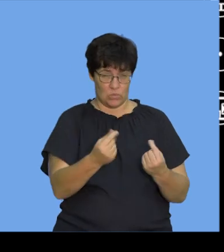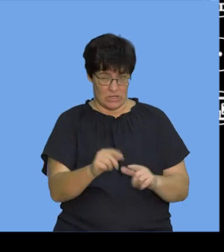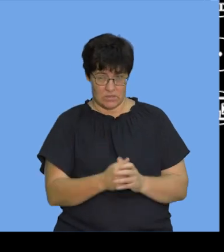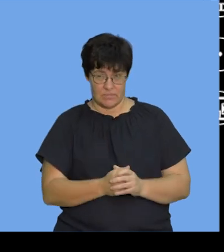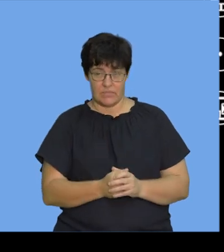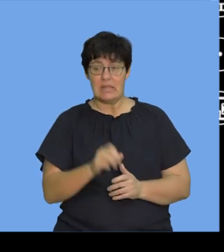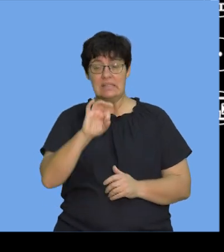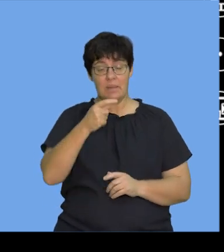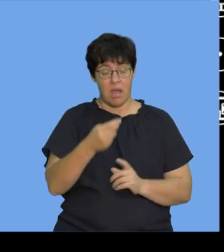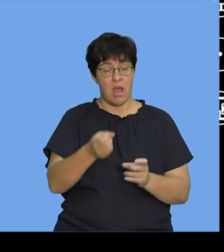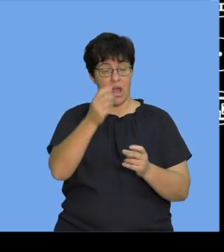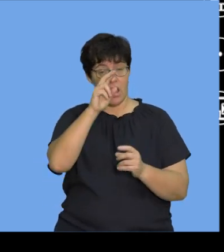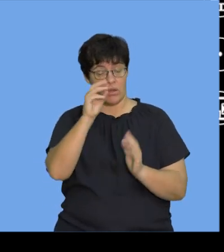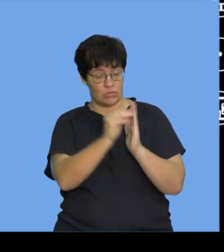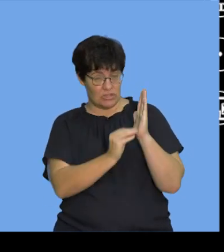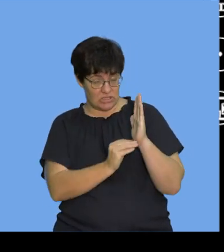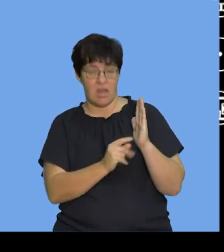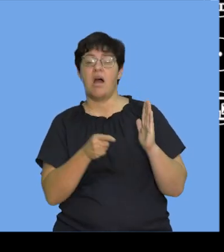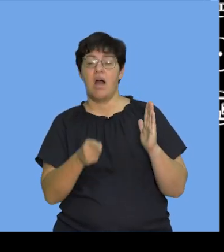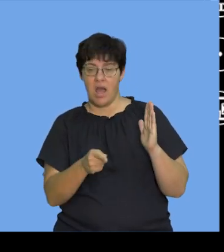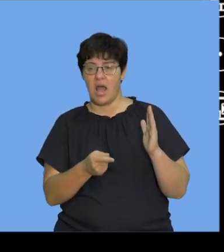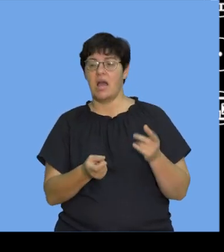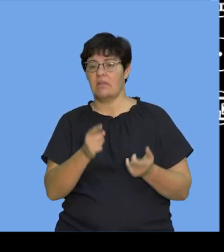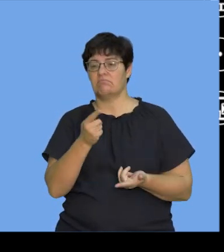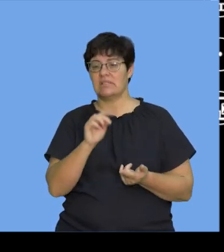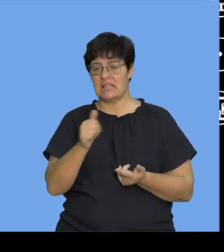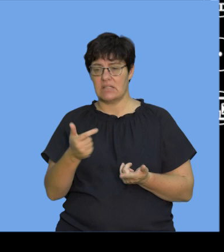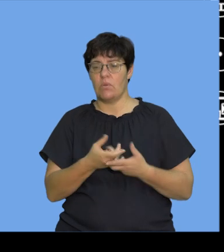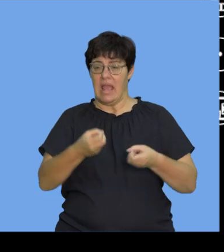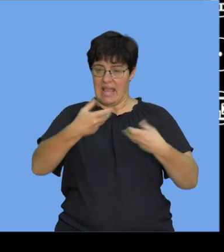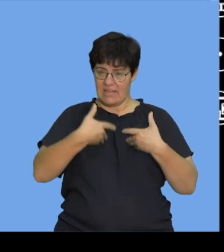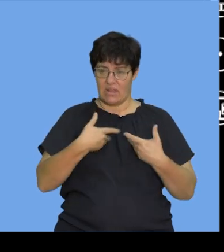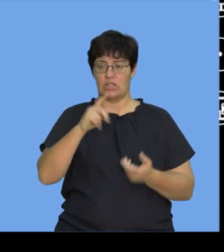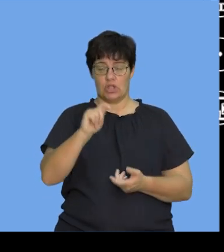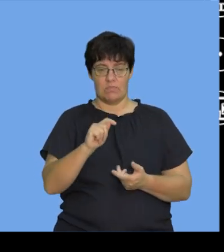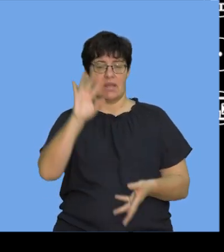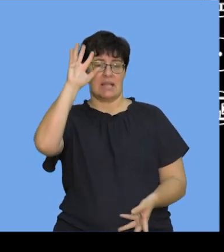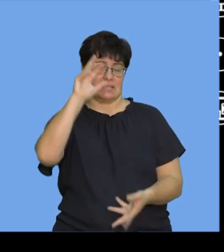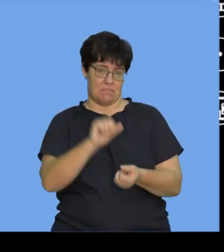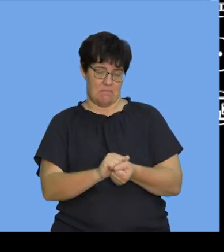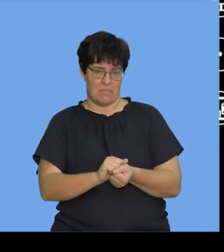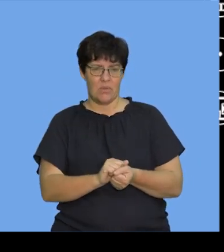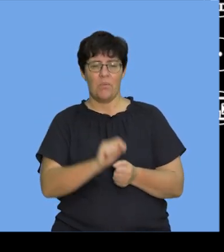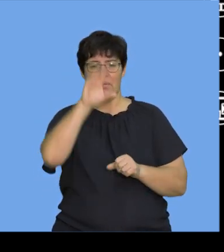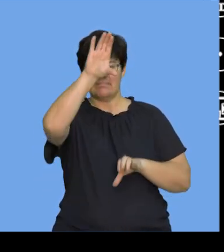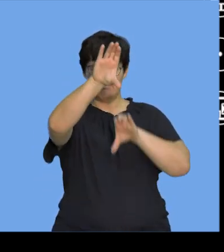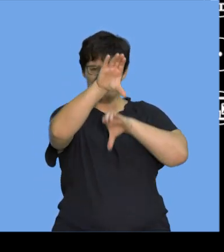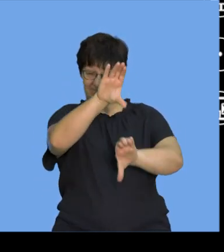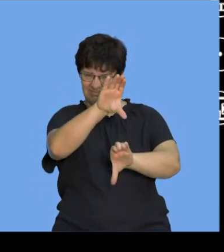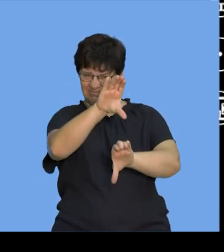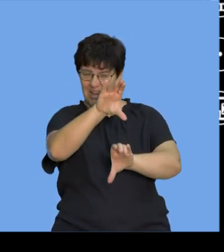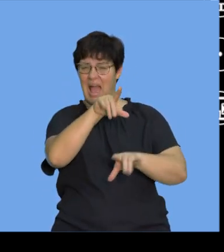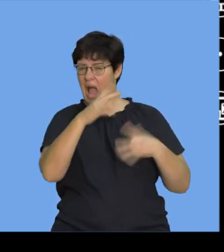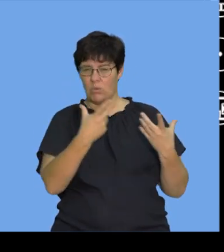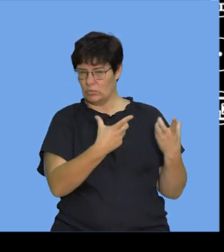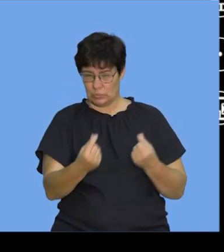when given the terms as a sum. So it was the 2 steps that I gave you in terms of 3s, right?